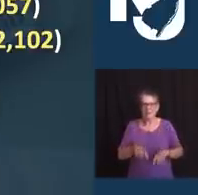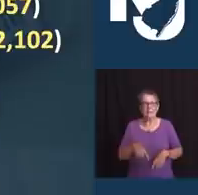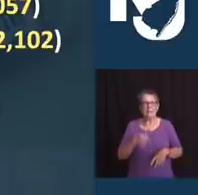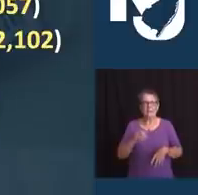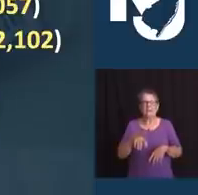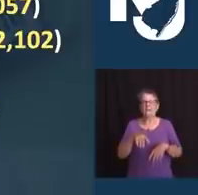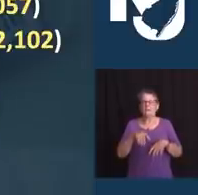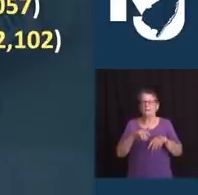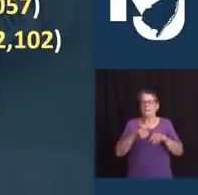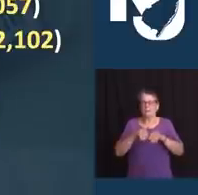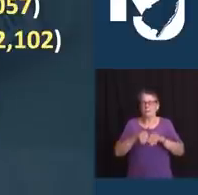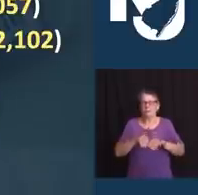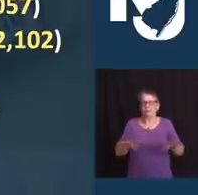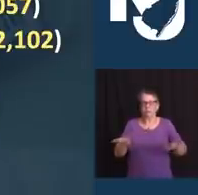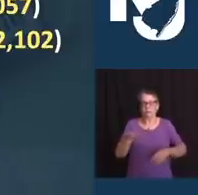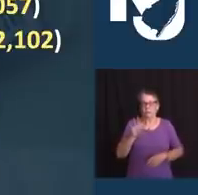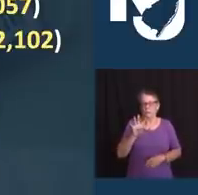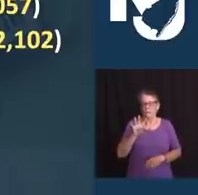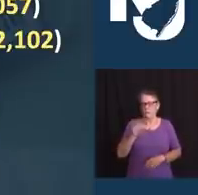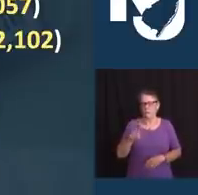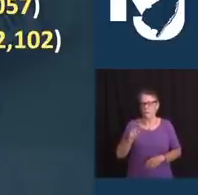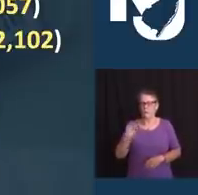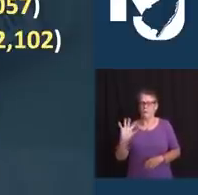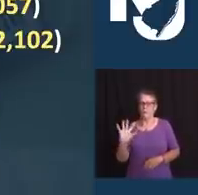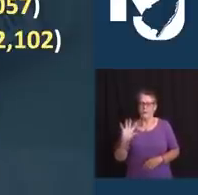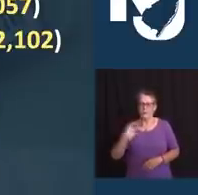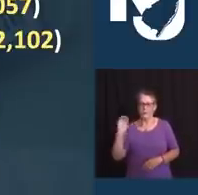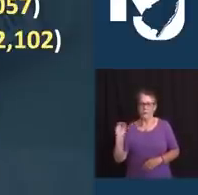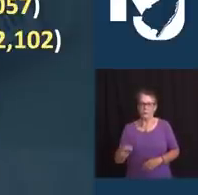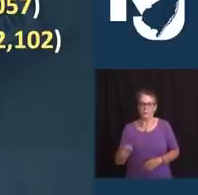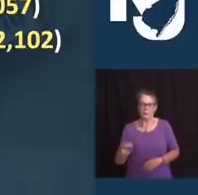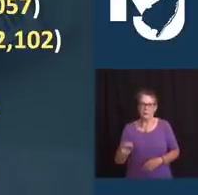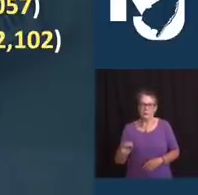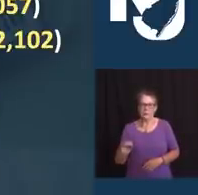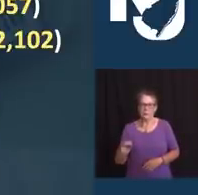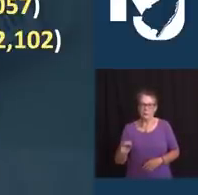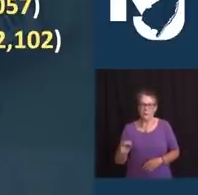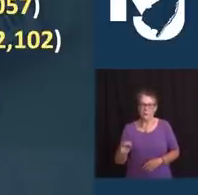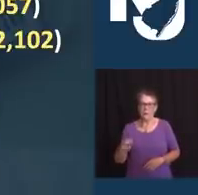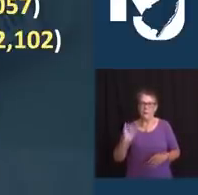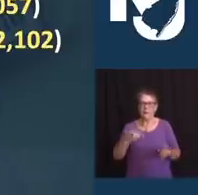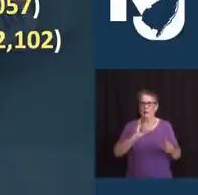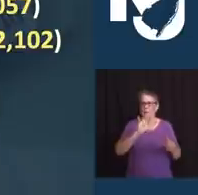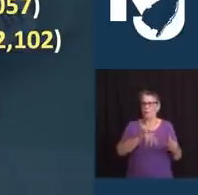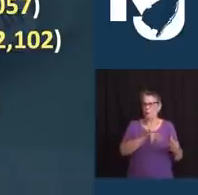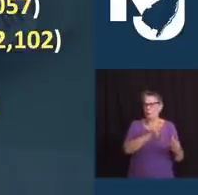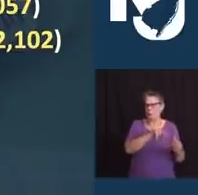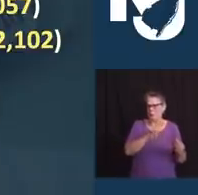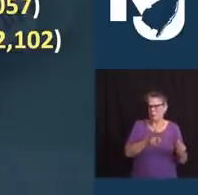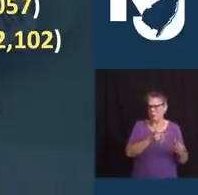recorded over the last period of time between July 22nd and July 28th was